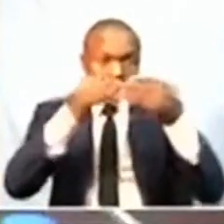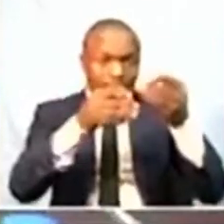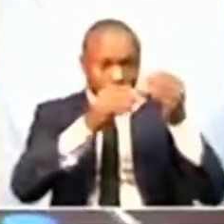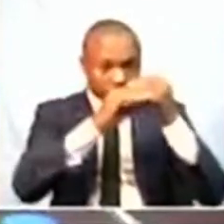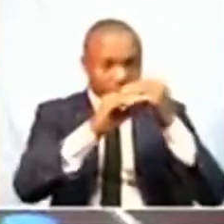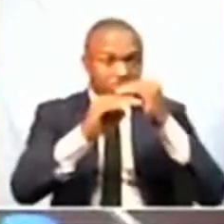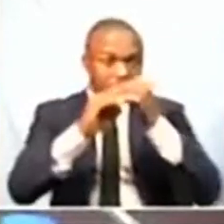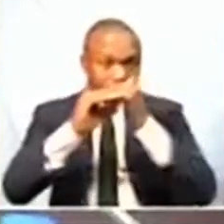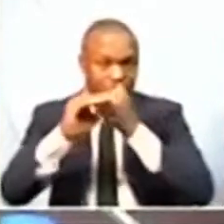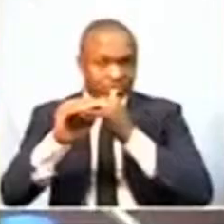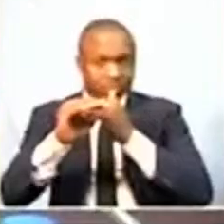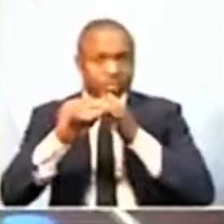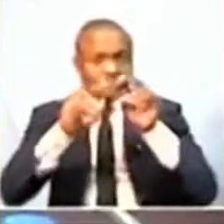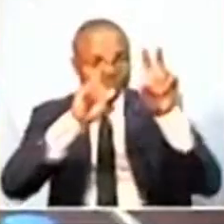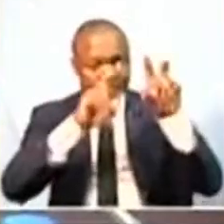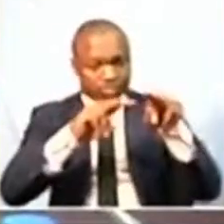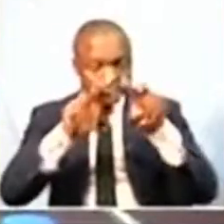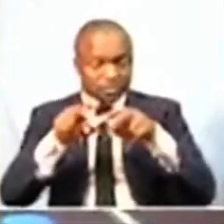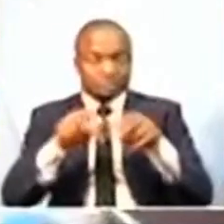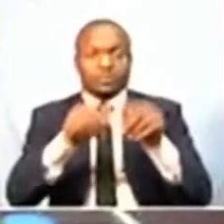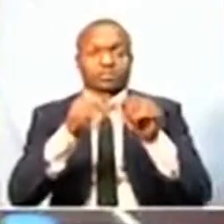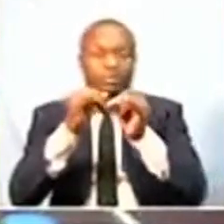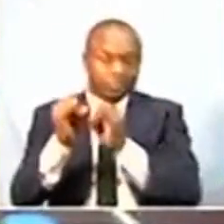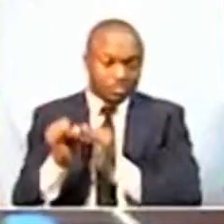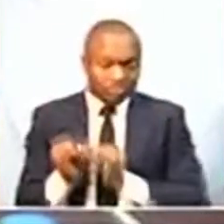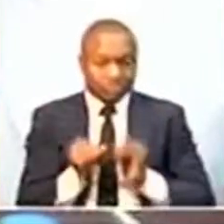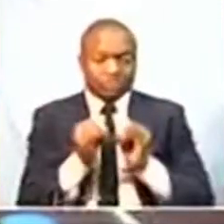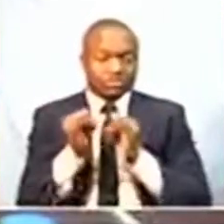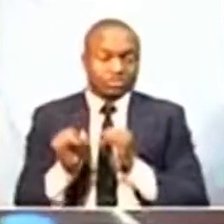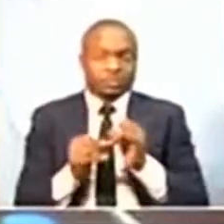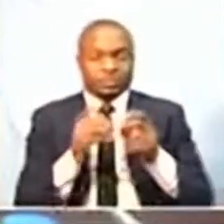to monitor the implementation process.